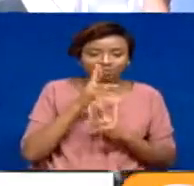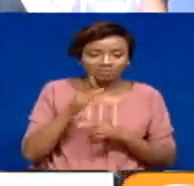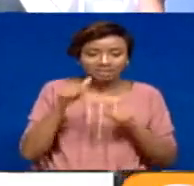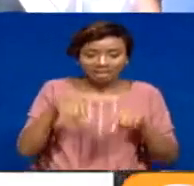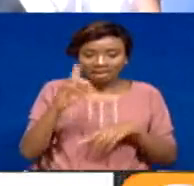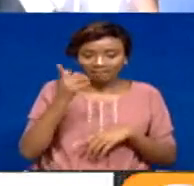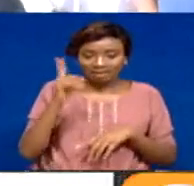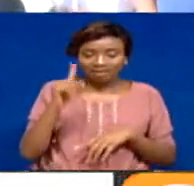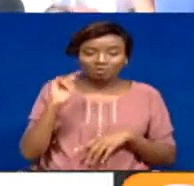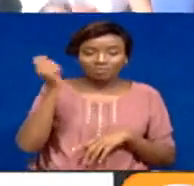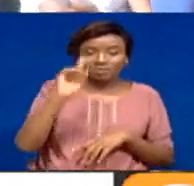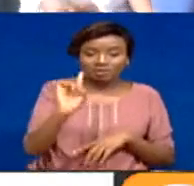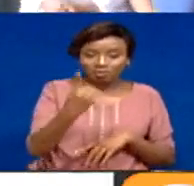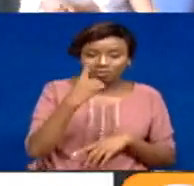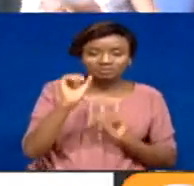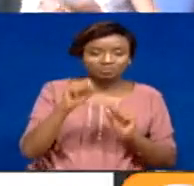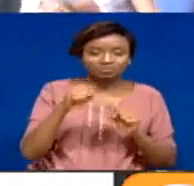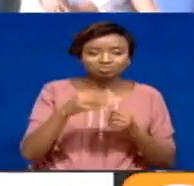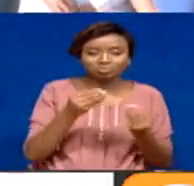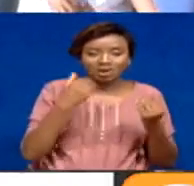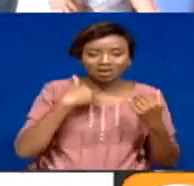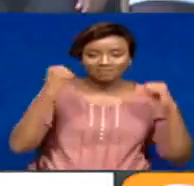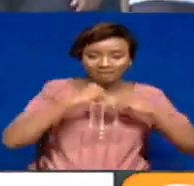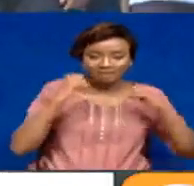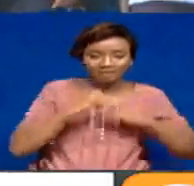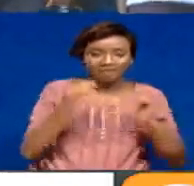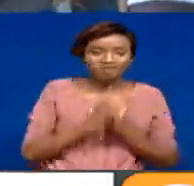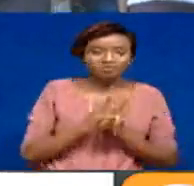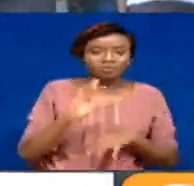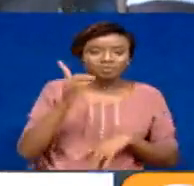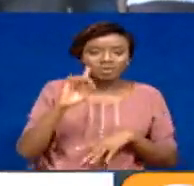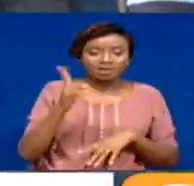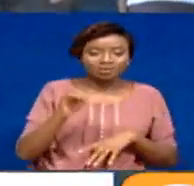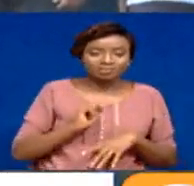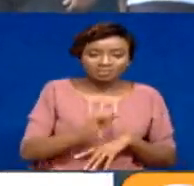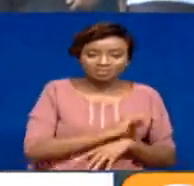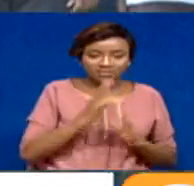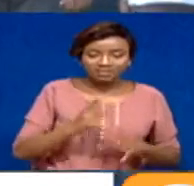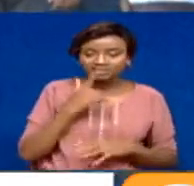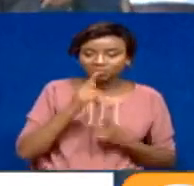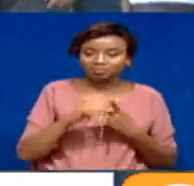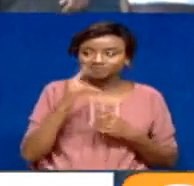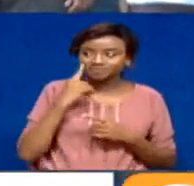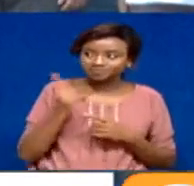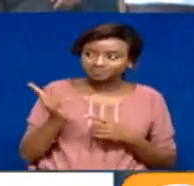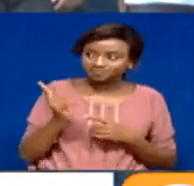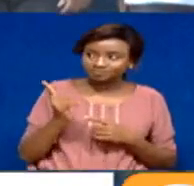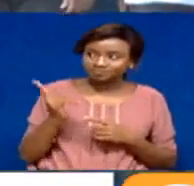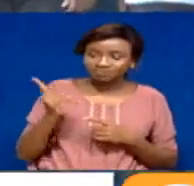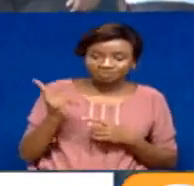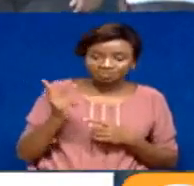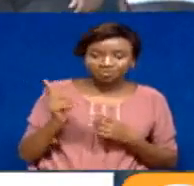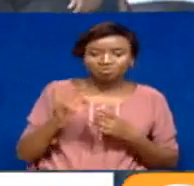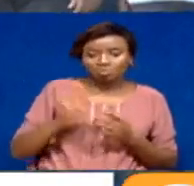Nairobi, Kenya Kwanza was able to hammer out a deal between Nairobi Senator Johnson Sakaja and Bishop Margaret Wanjiru.